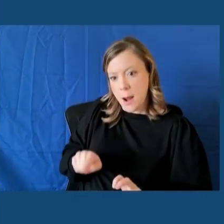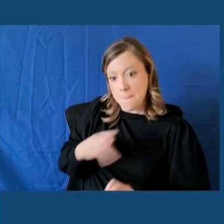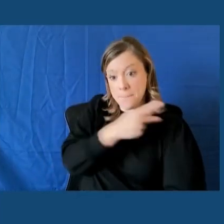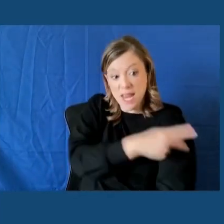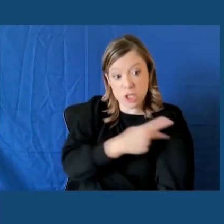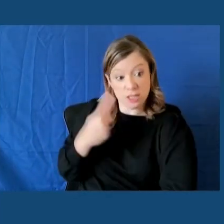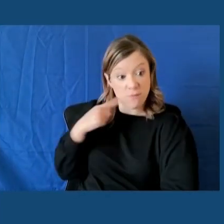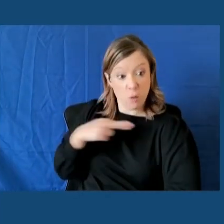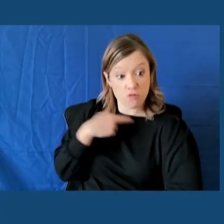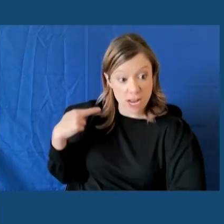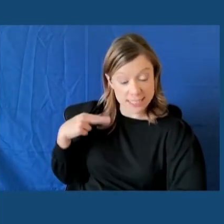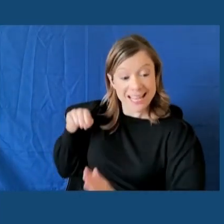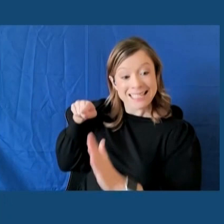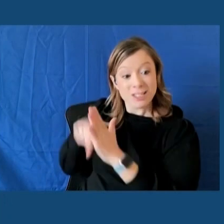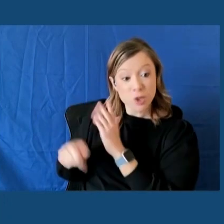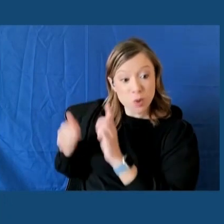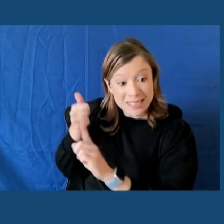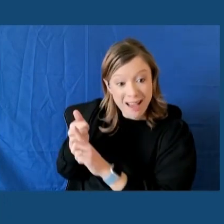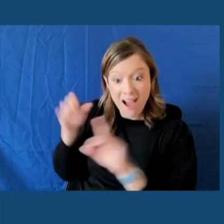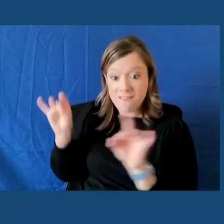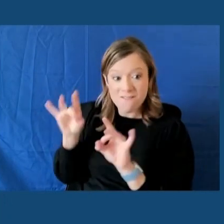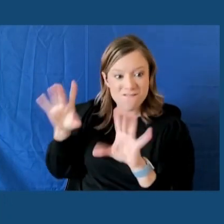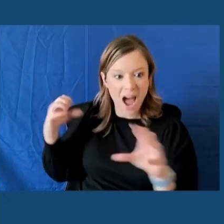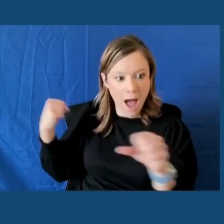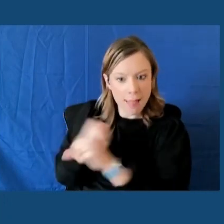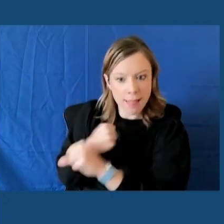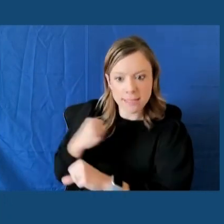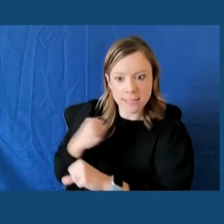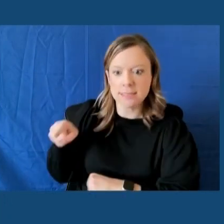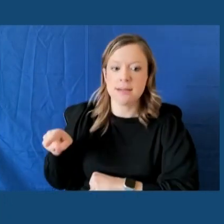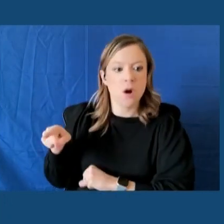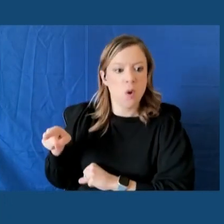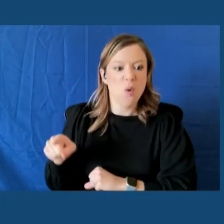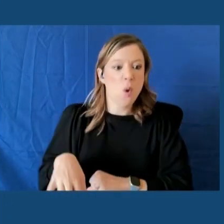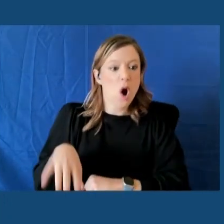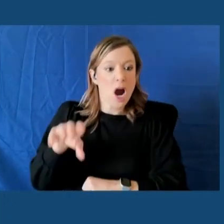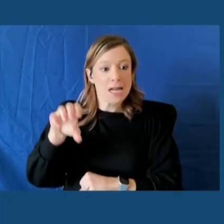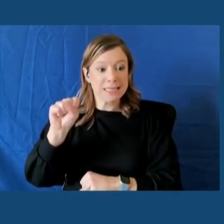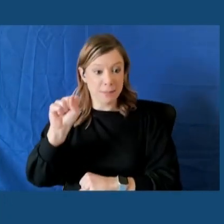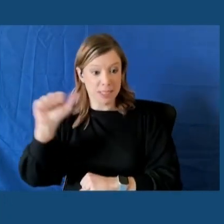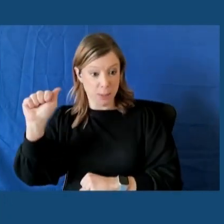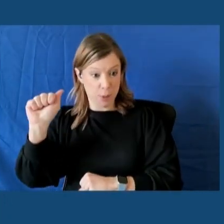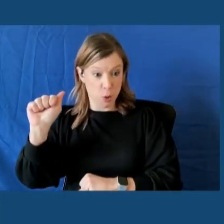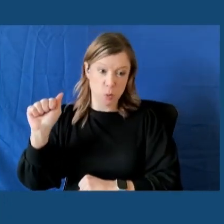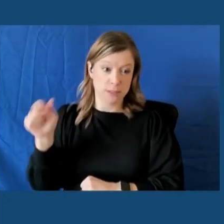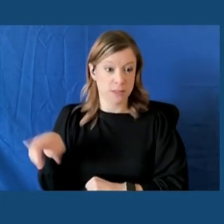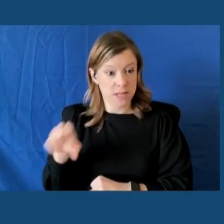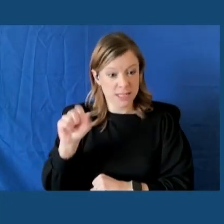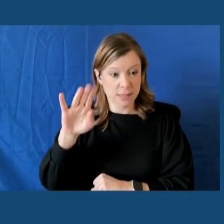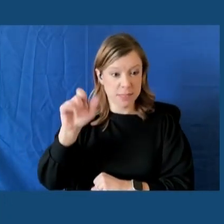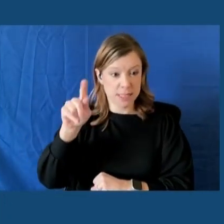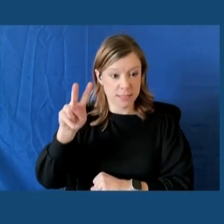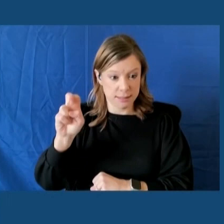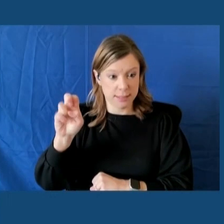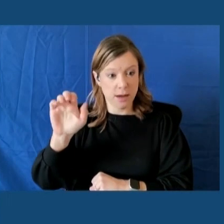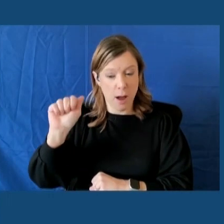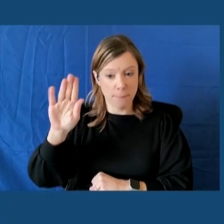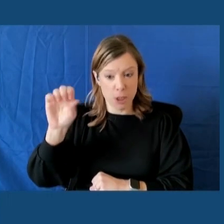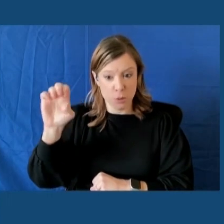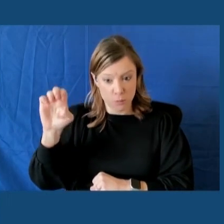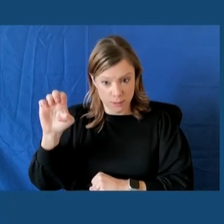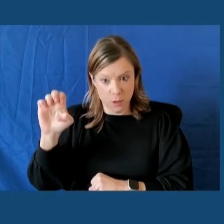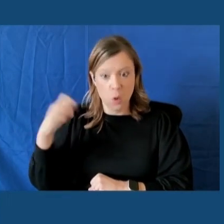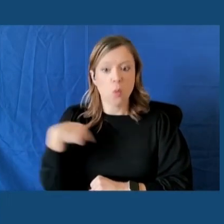violence, substance abuse, and other complex needs. We will also require that follow-up psychiatric